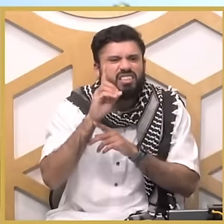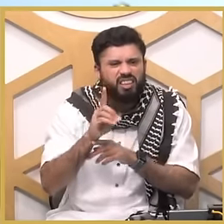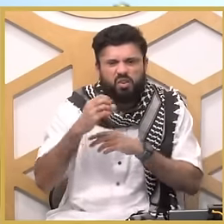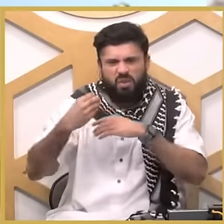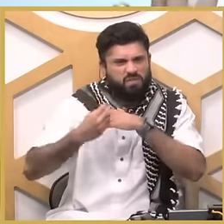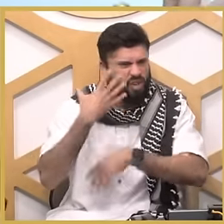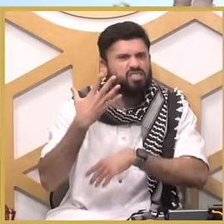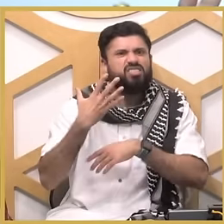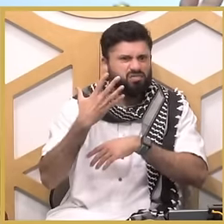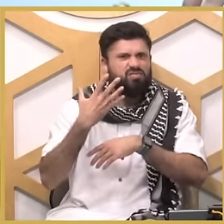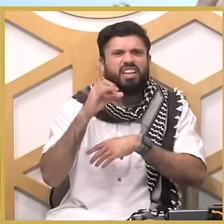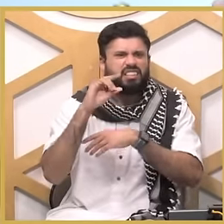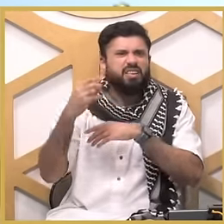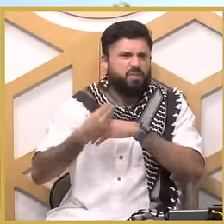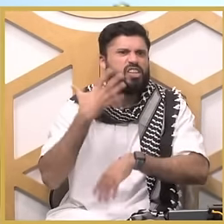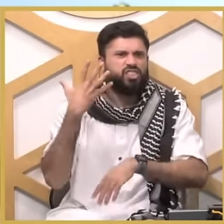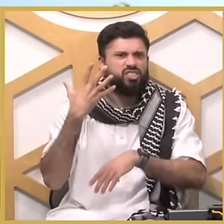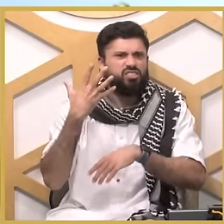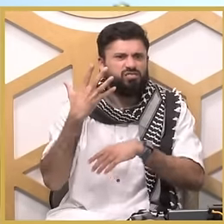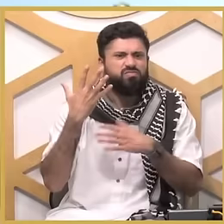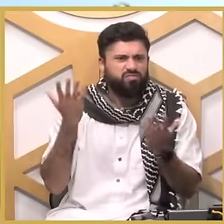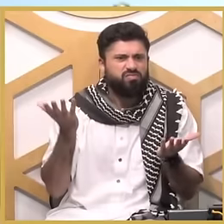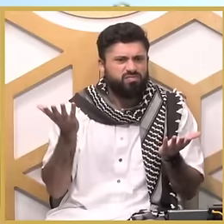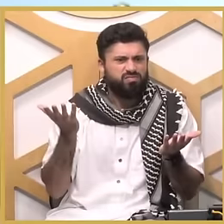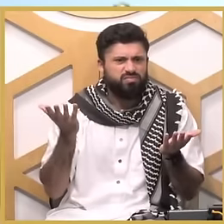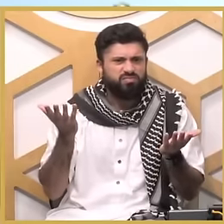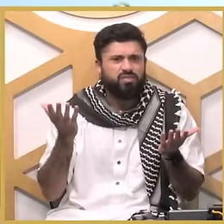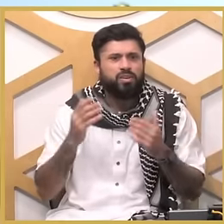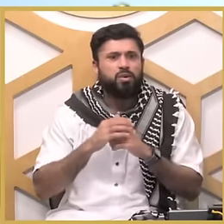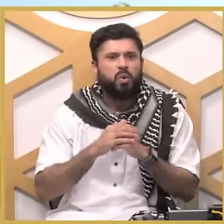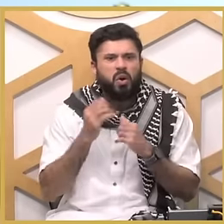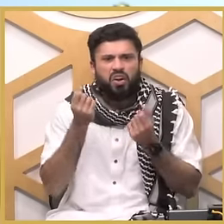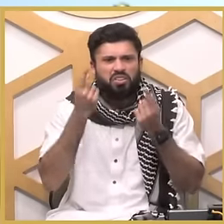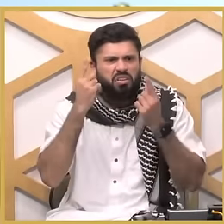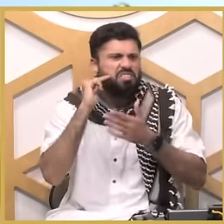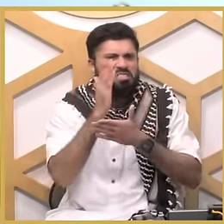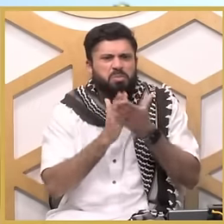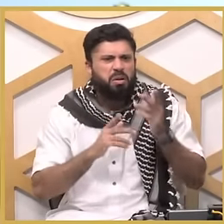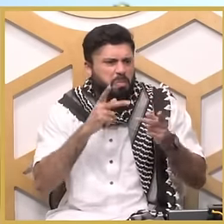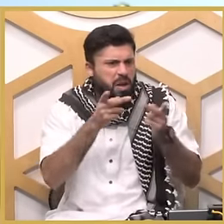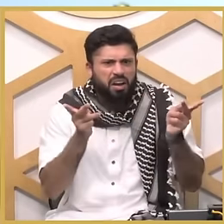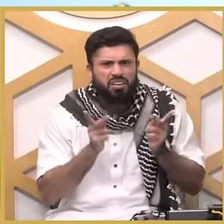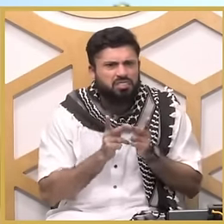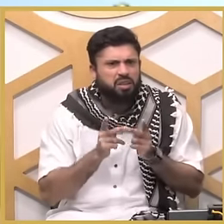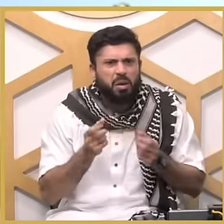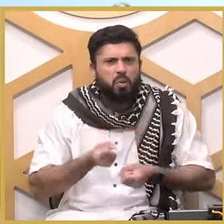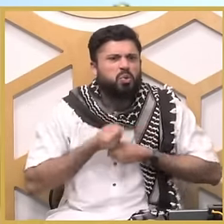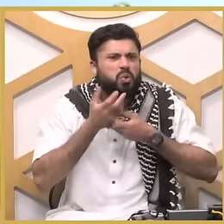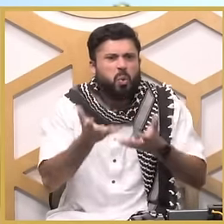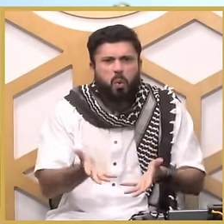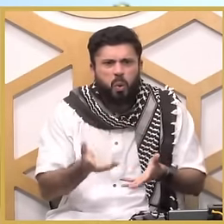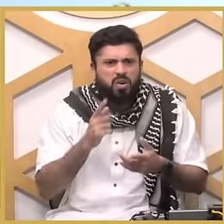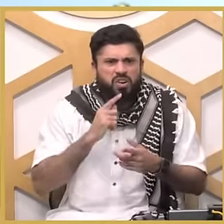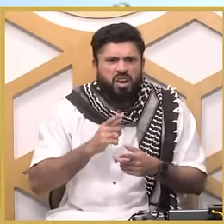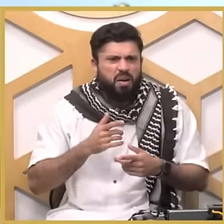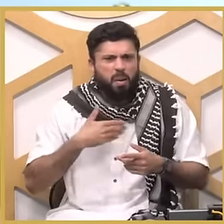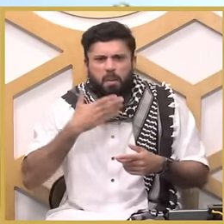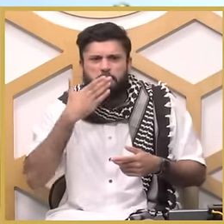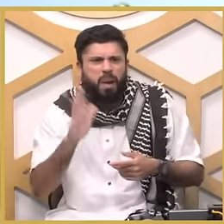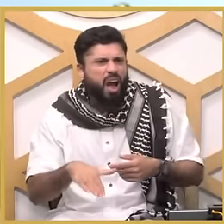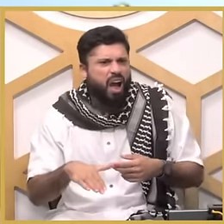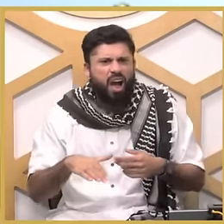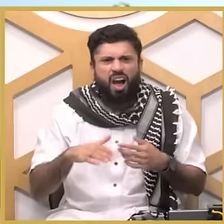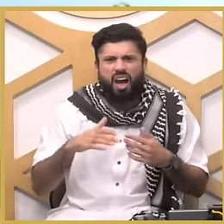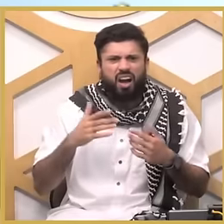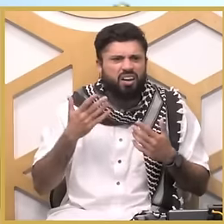when you just give it all up because of the people, then were you really ever doing it fi sabilillah? So if it was